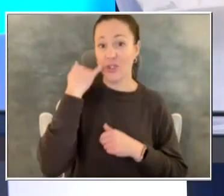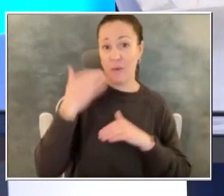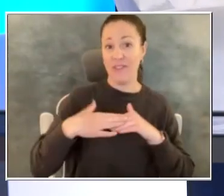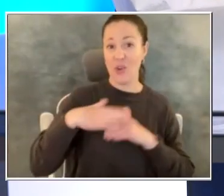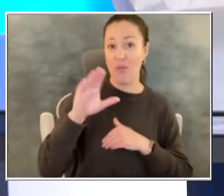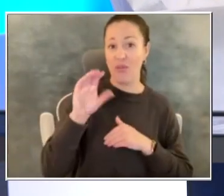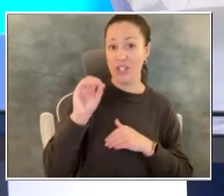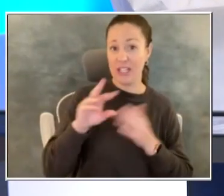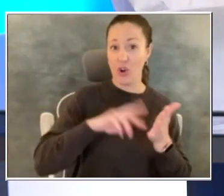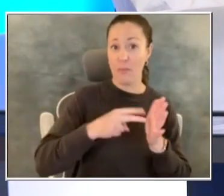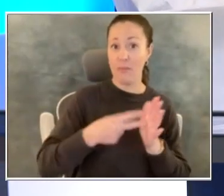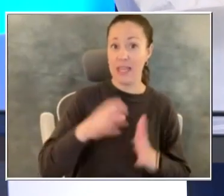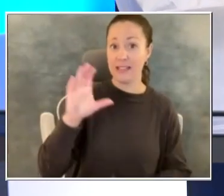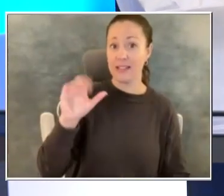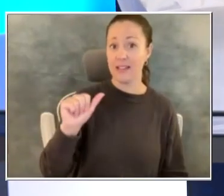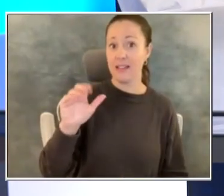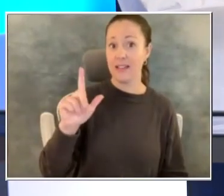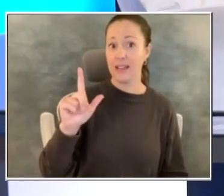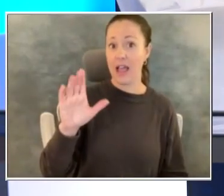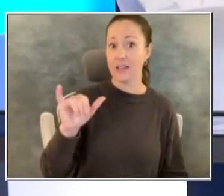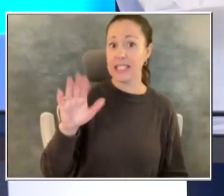calcium. Correct. In your